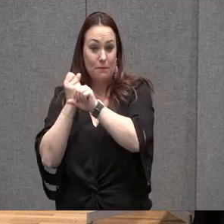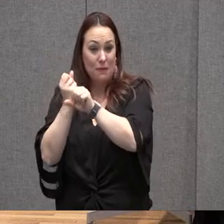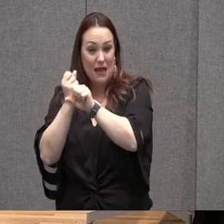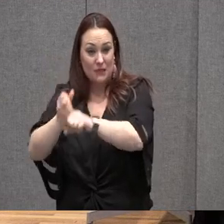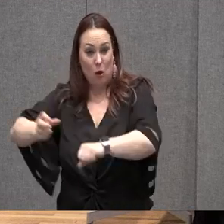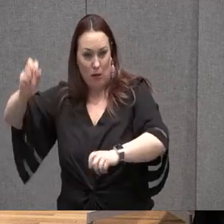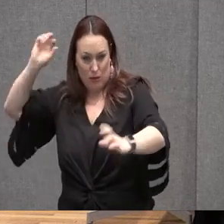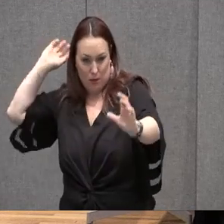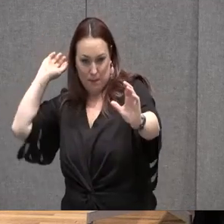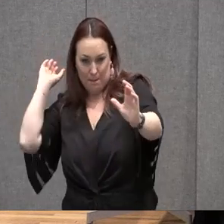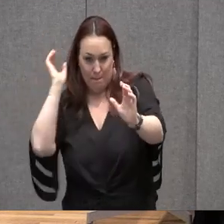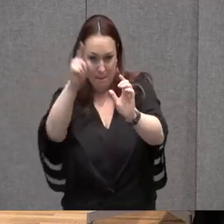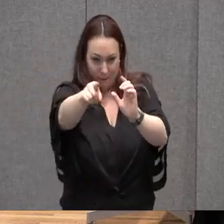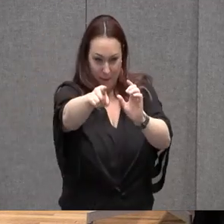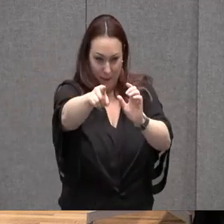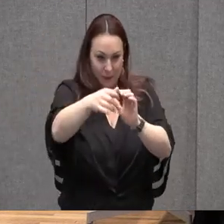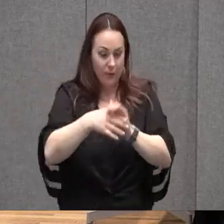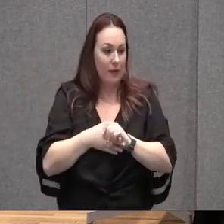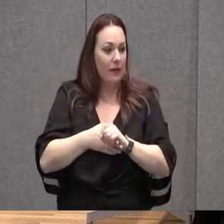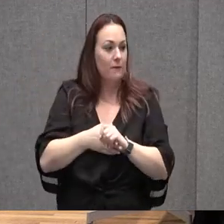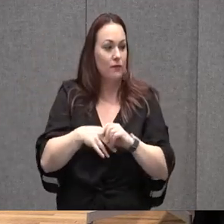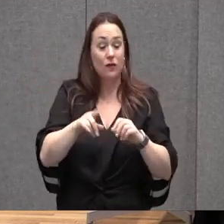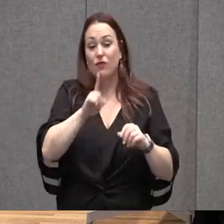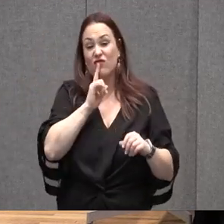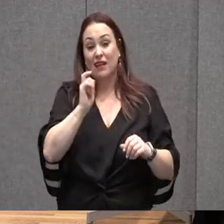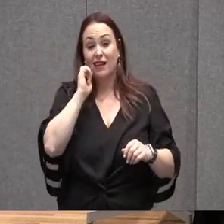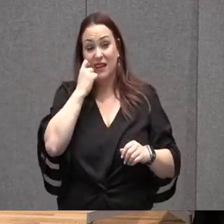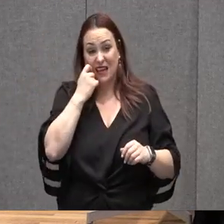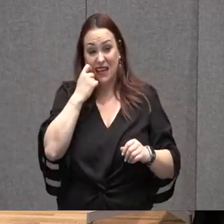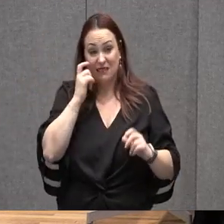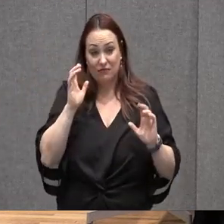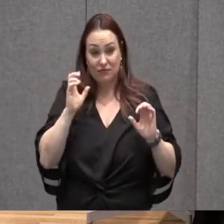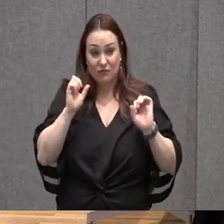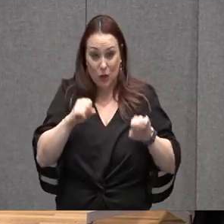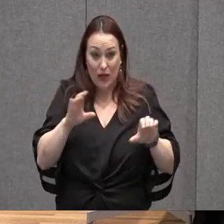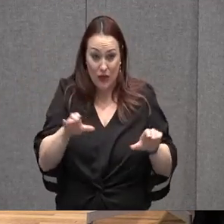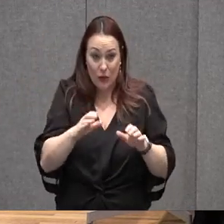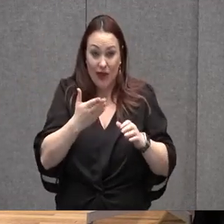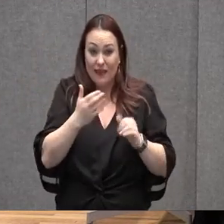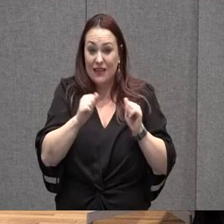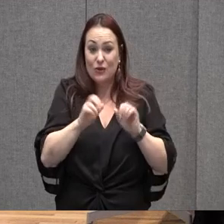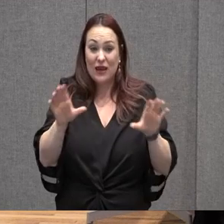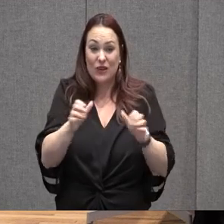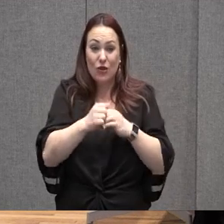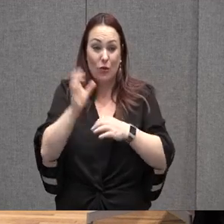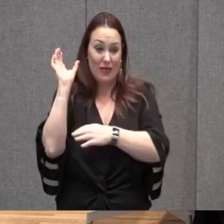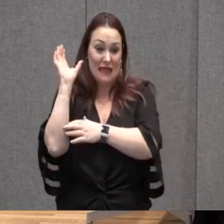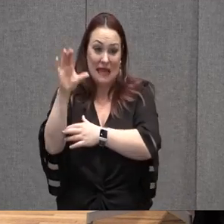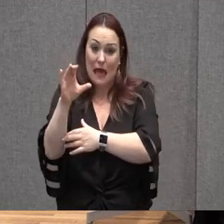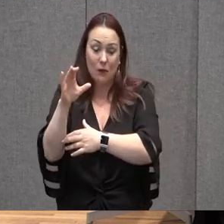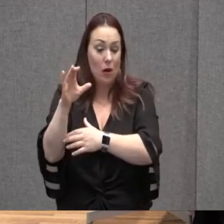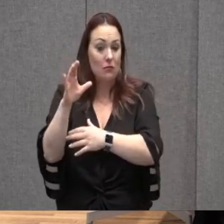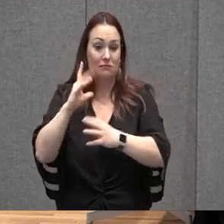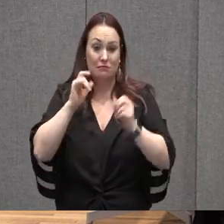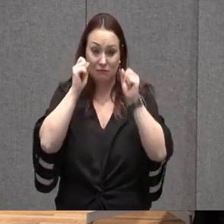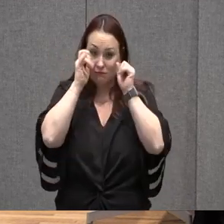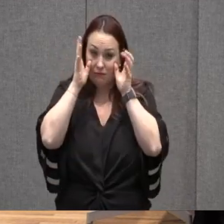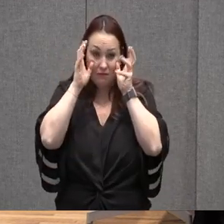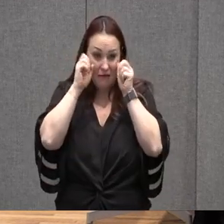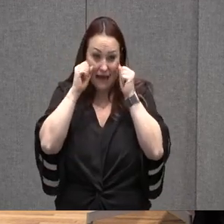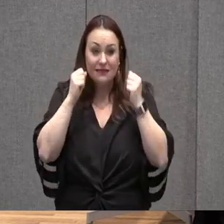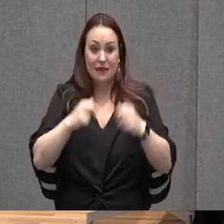So I think that would be really neat to do. The things you could do with this catapult are